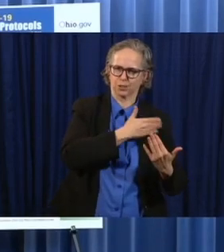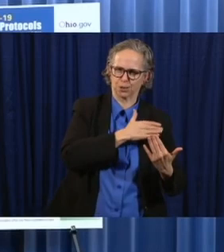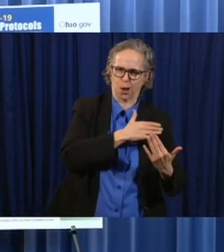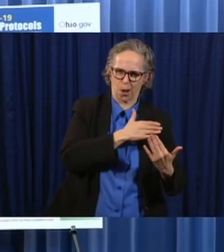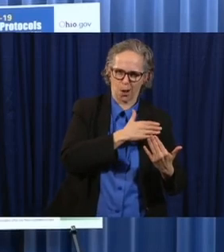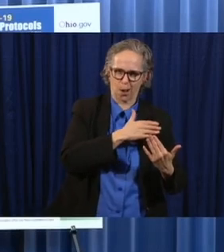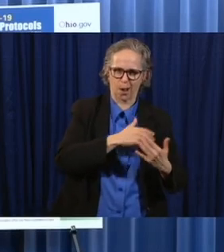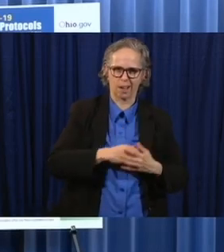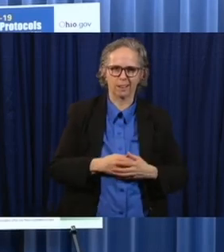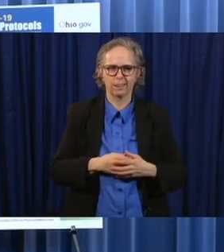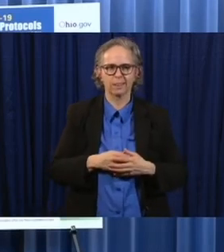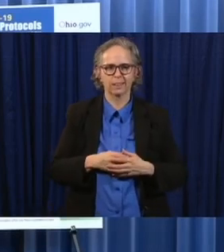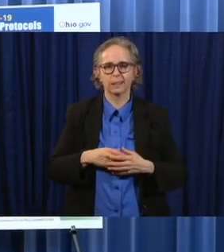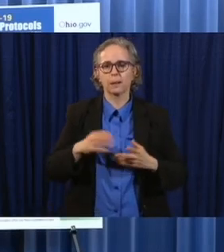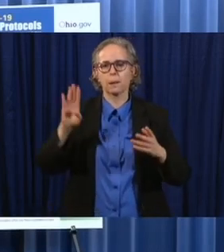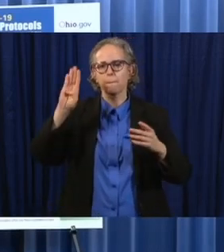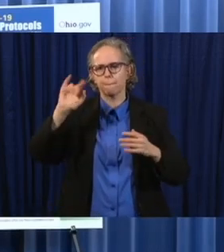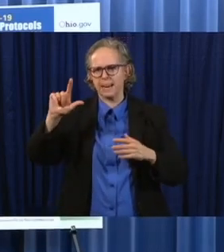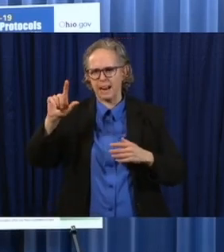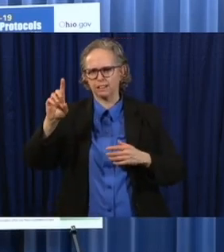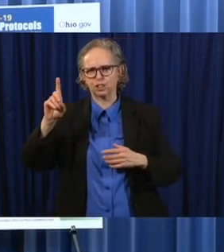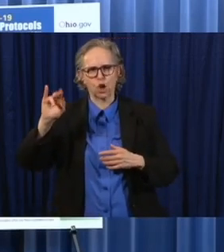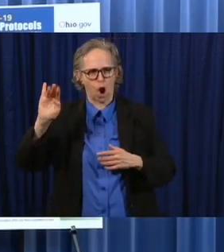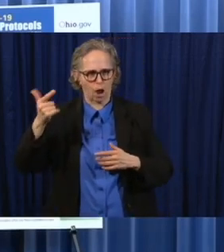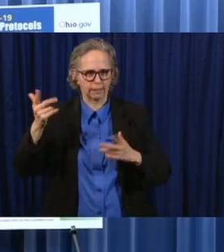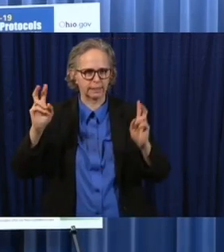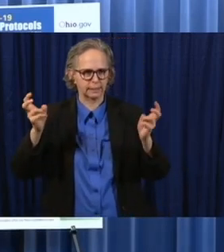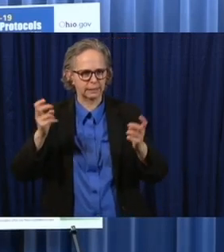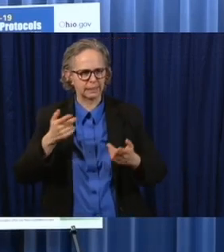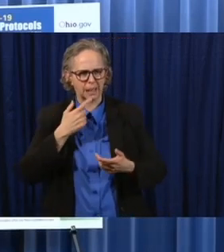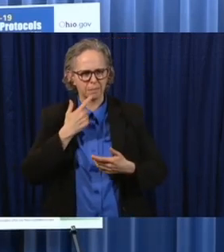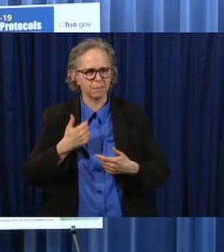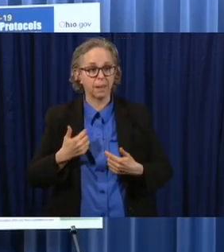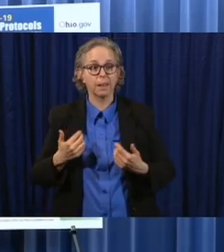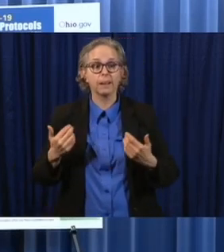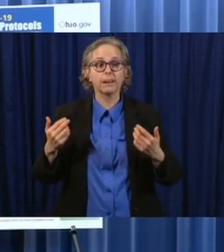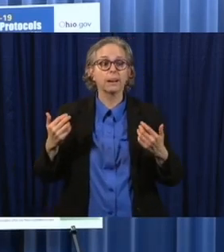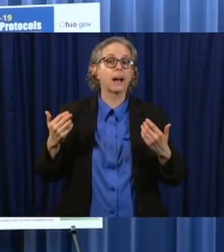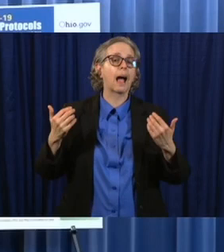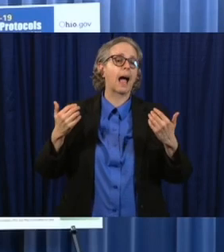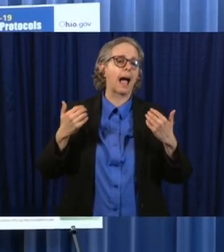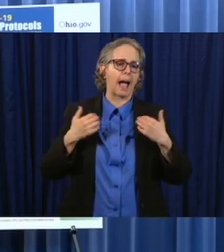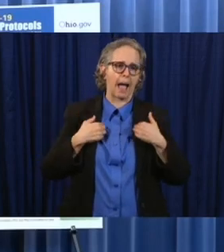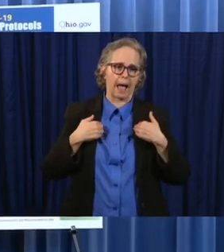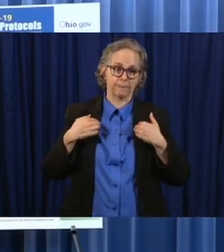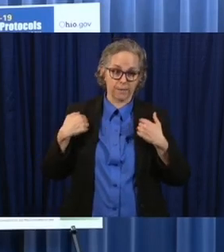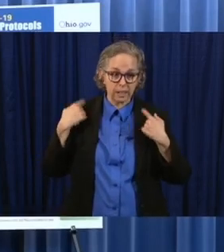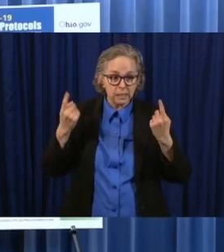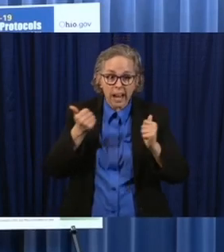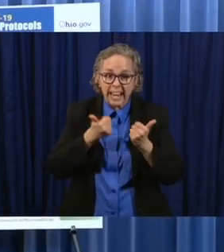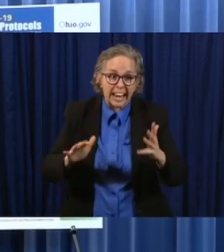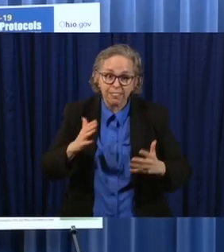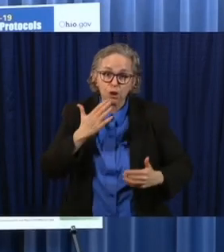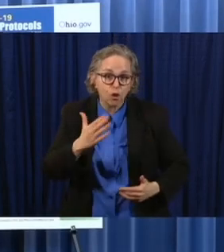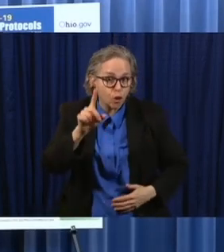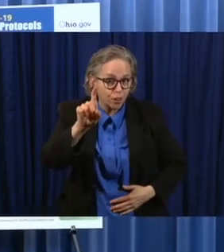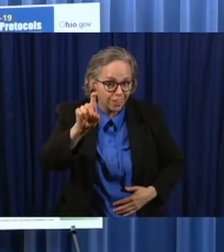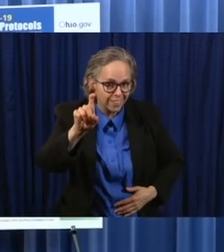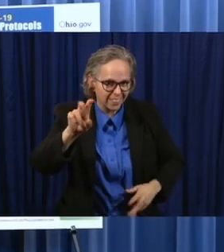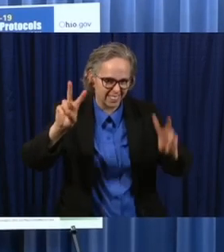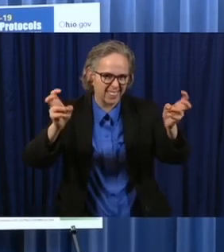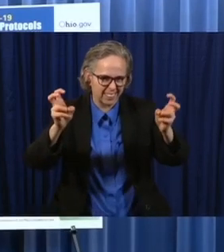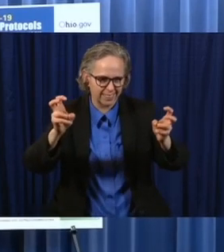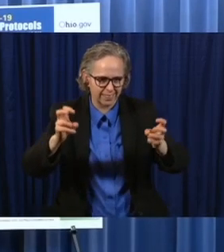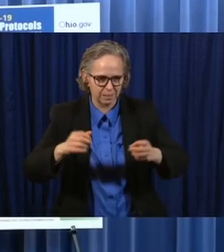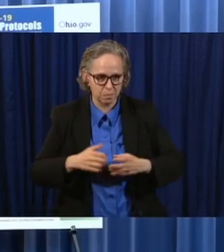this is what the song is. Have I done any good? I think those lyrics capture really the